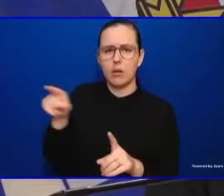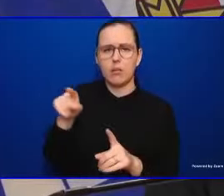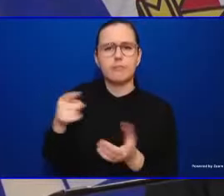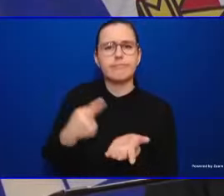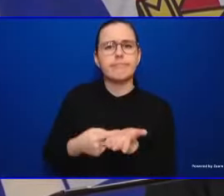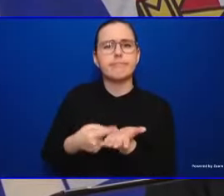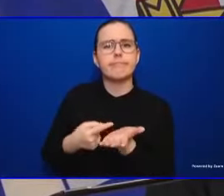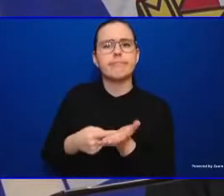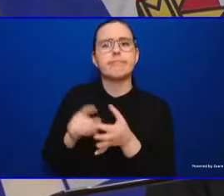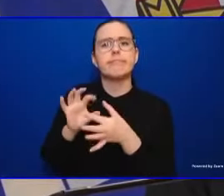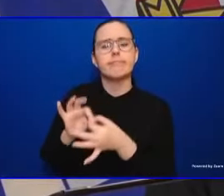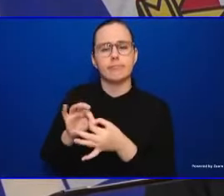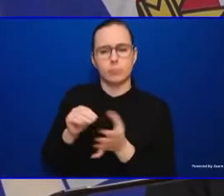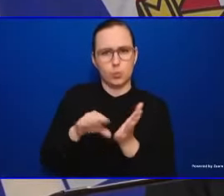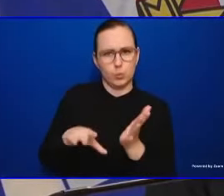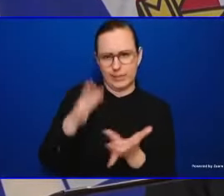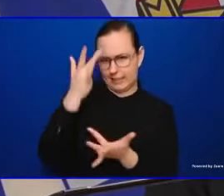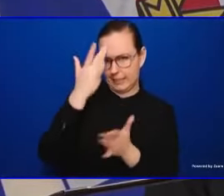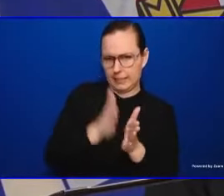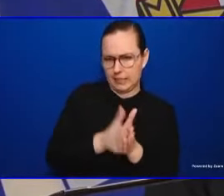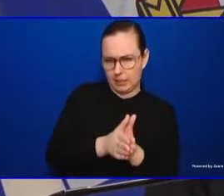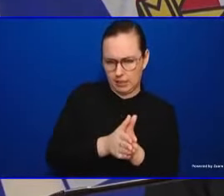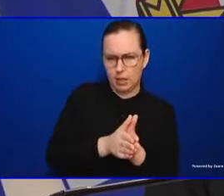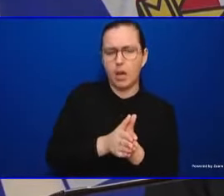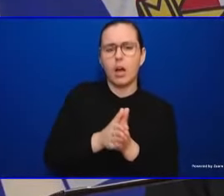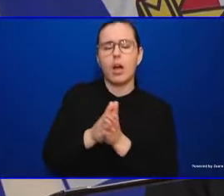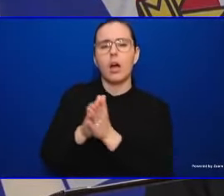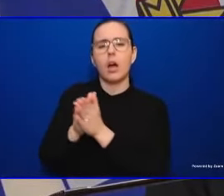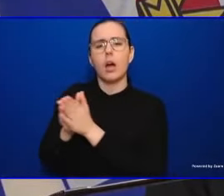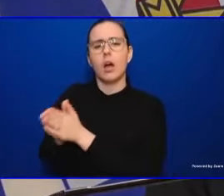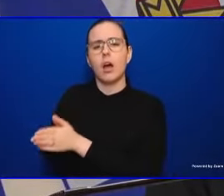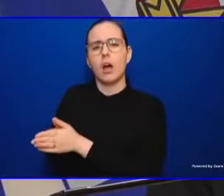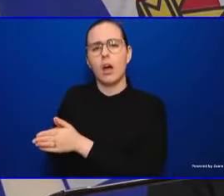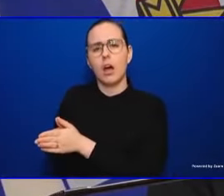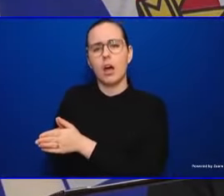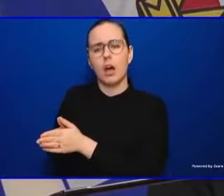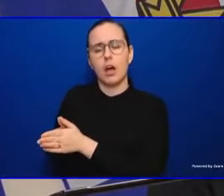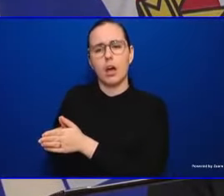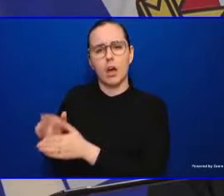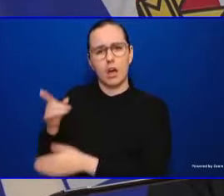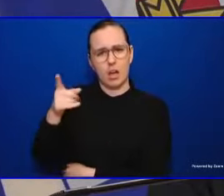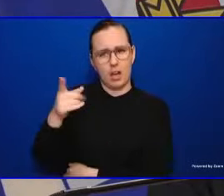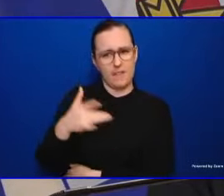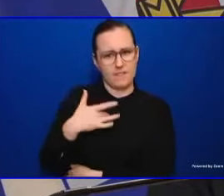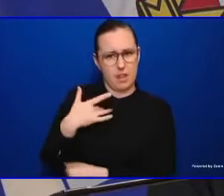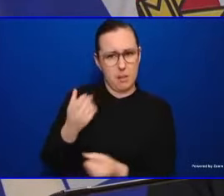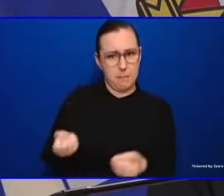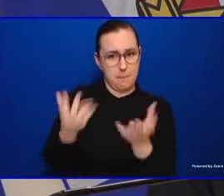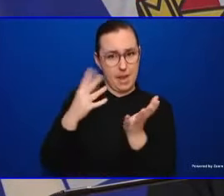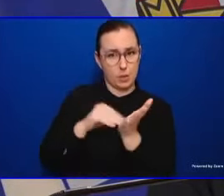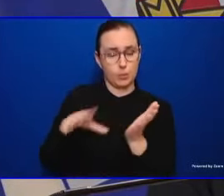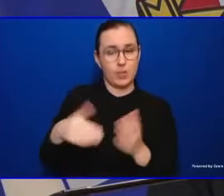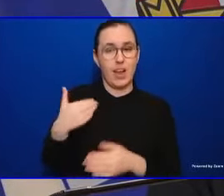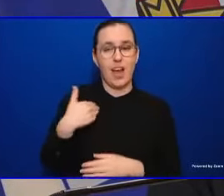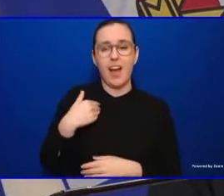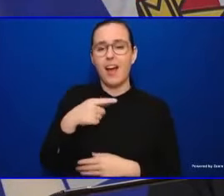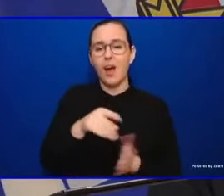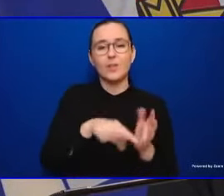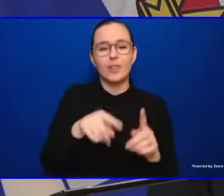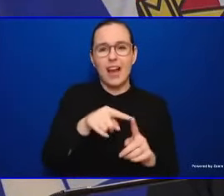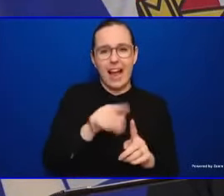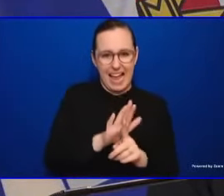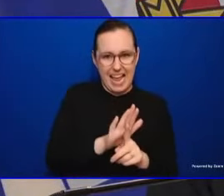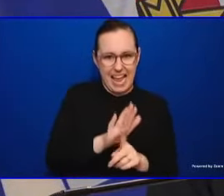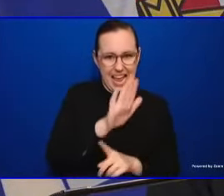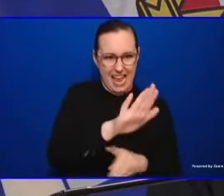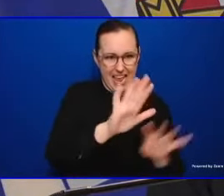to say that right now, many students have family members who have COVID at home, but the